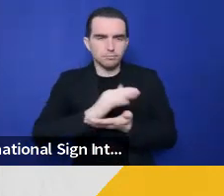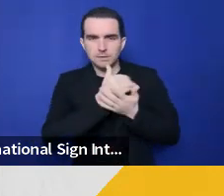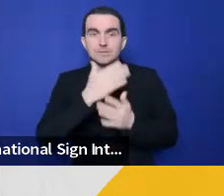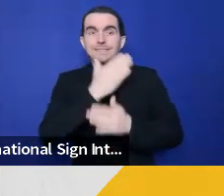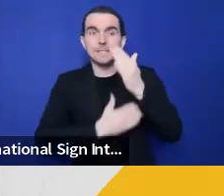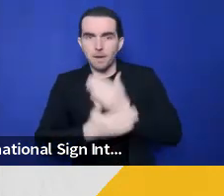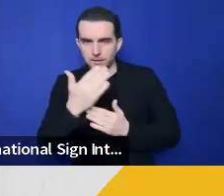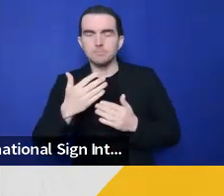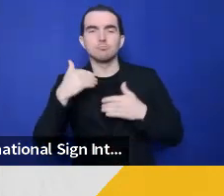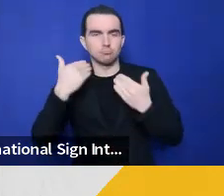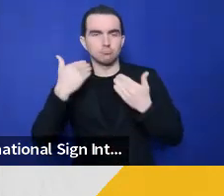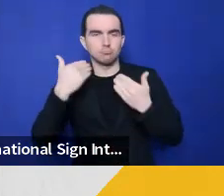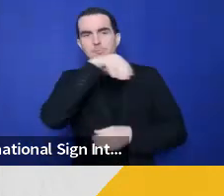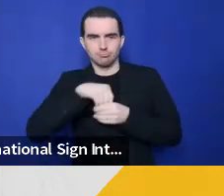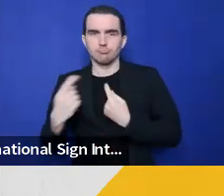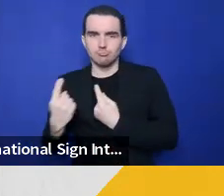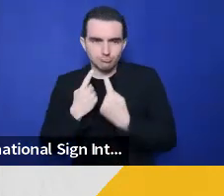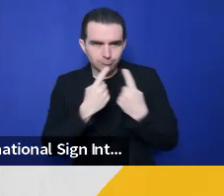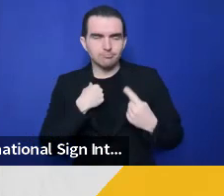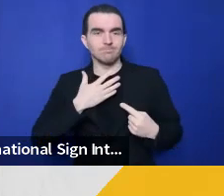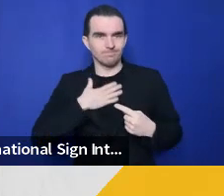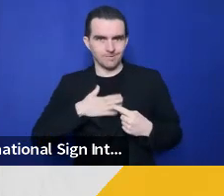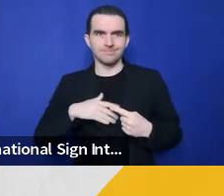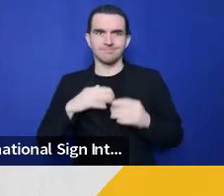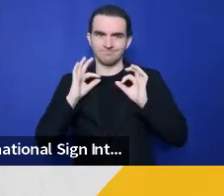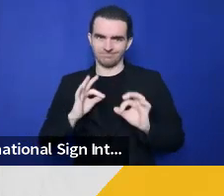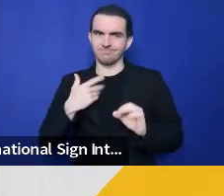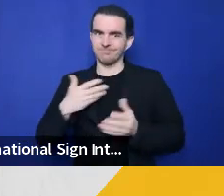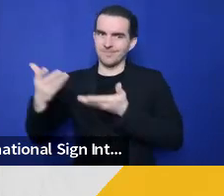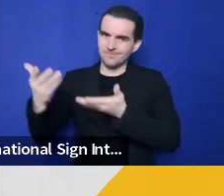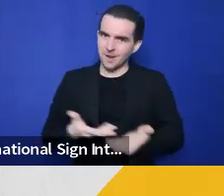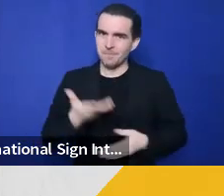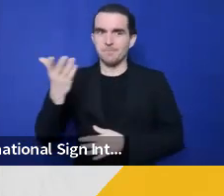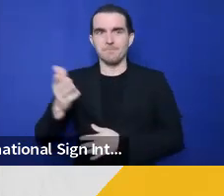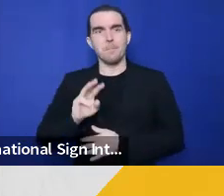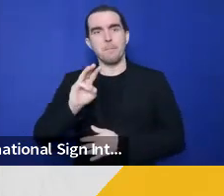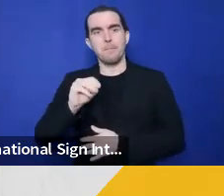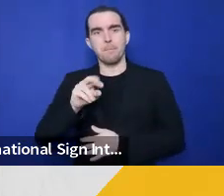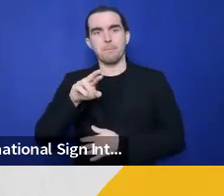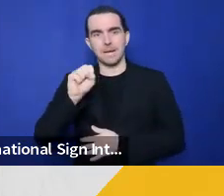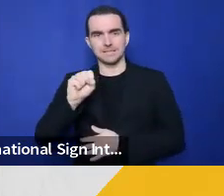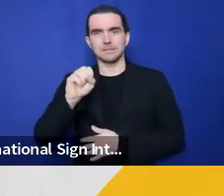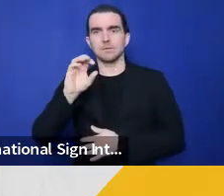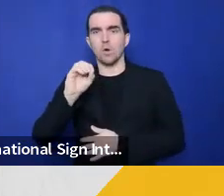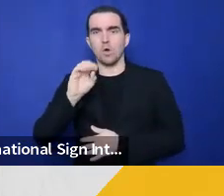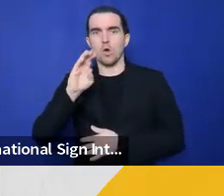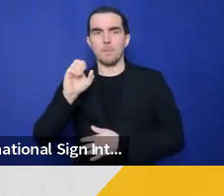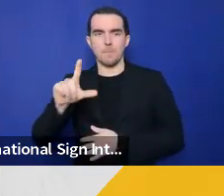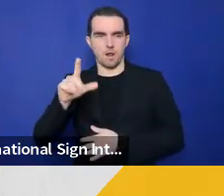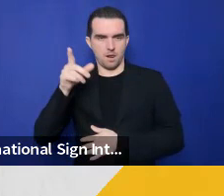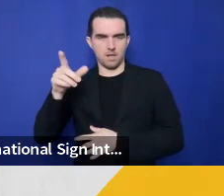the organisations of persons with disabilities. Over to you, Ms. Rose. Thank you.